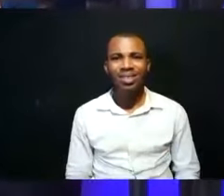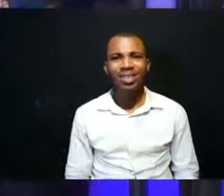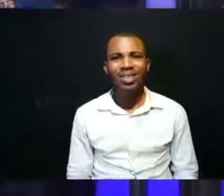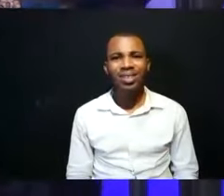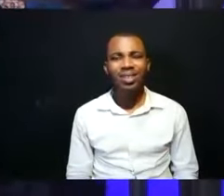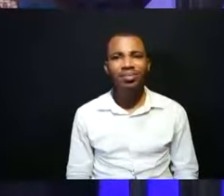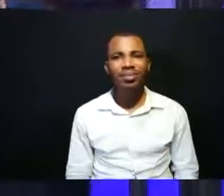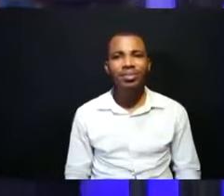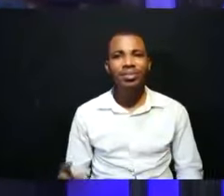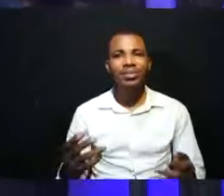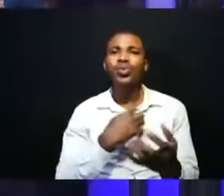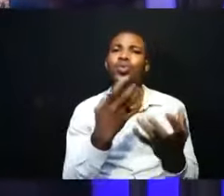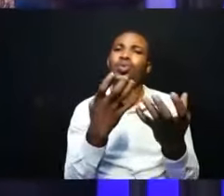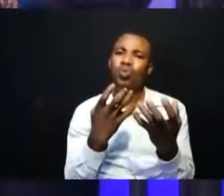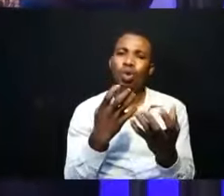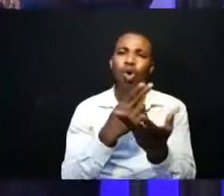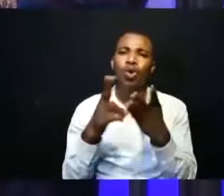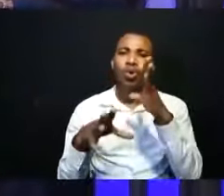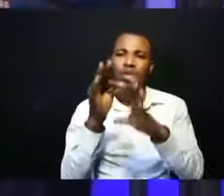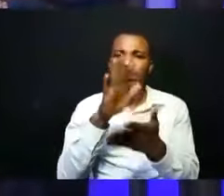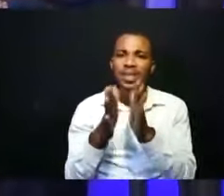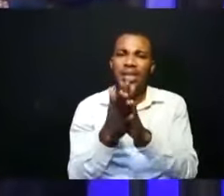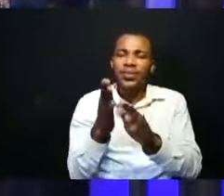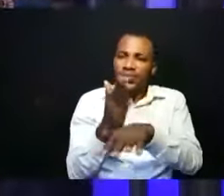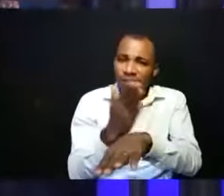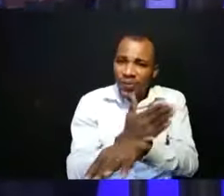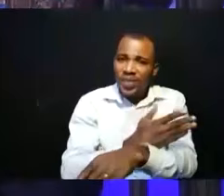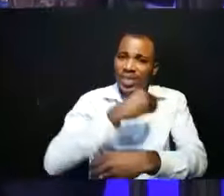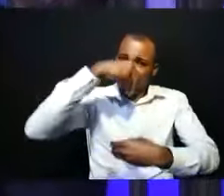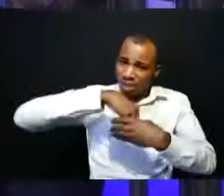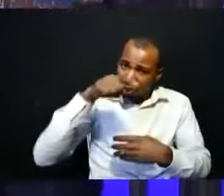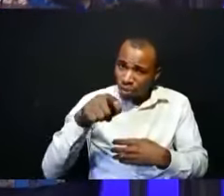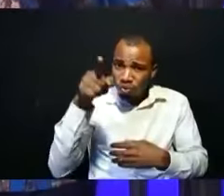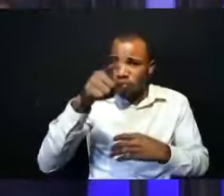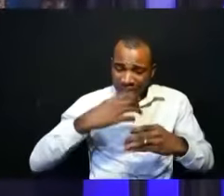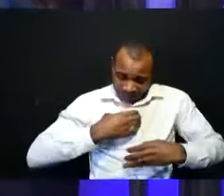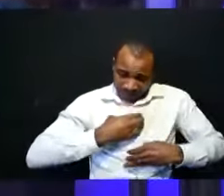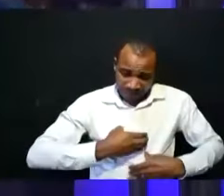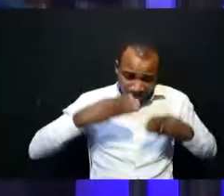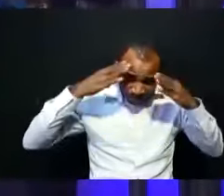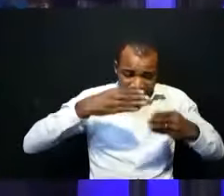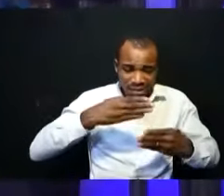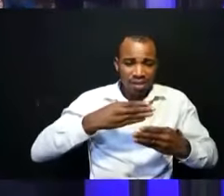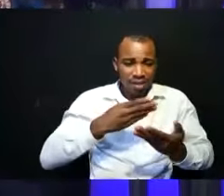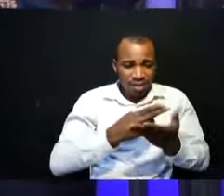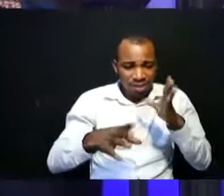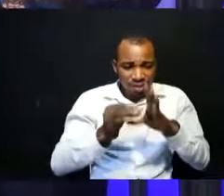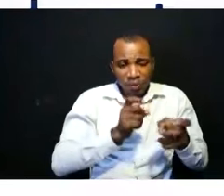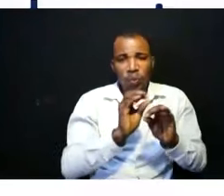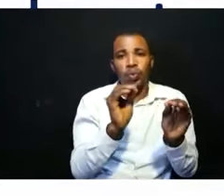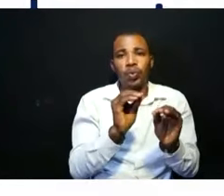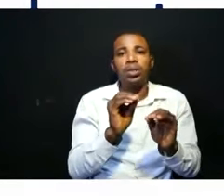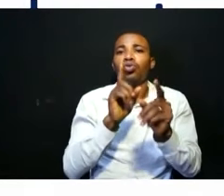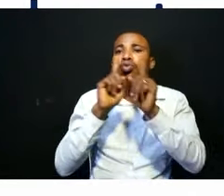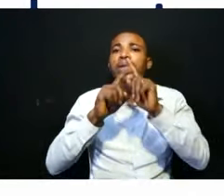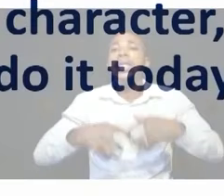the spirit is begging to be grown and to be fruitful in you. Bra huhumu abei epese so ewo mu. Do